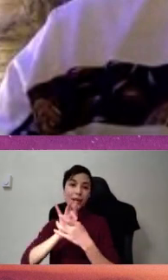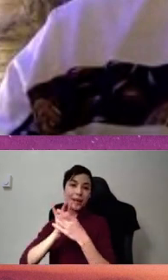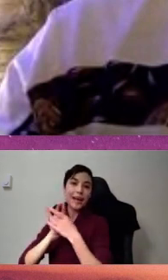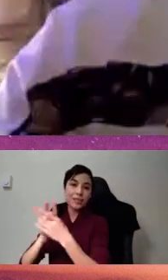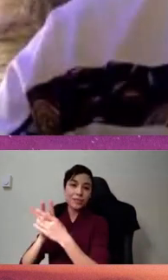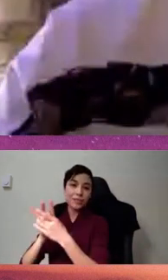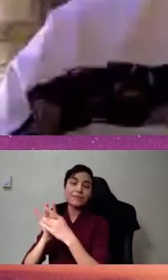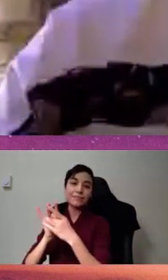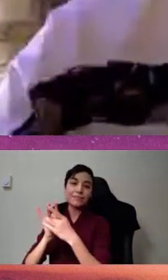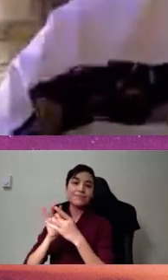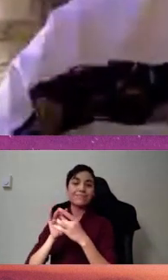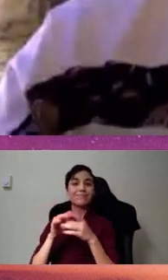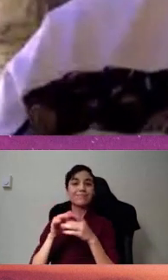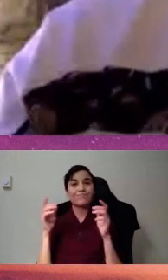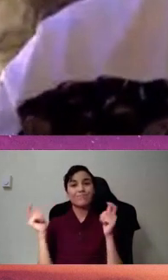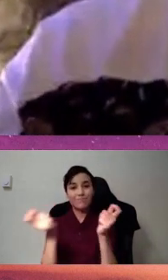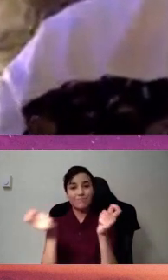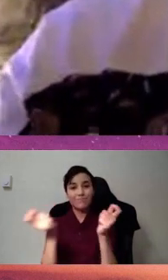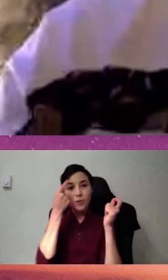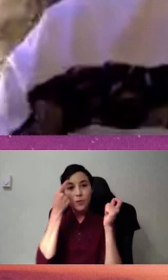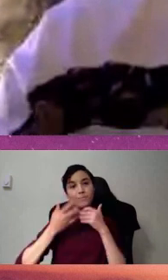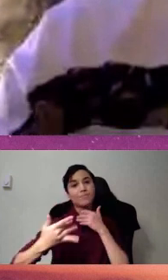7 generations.